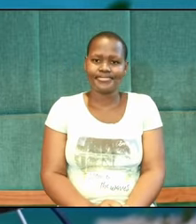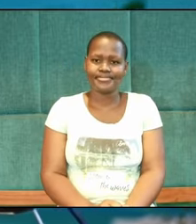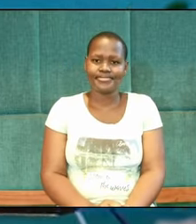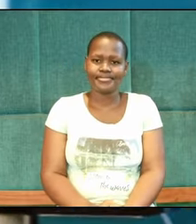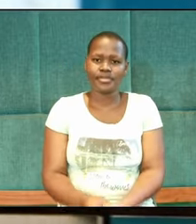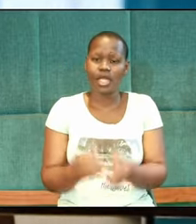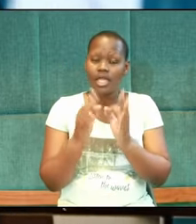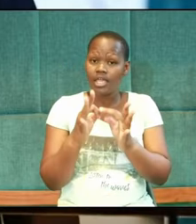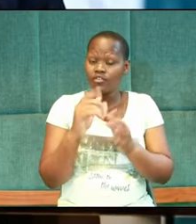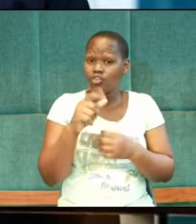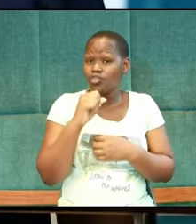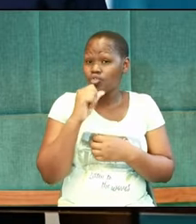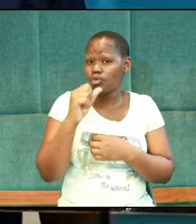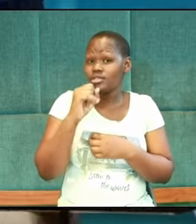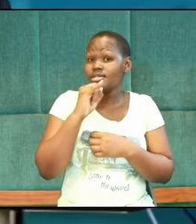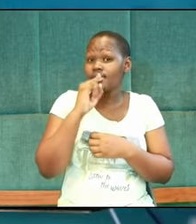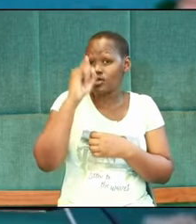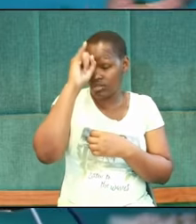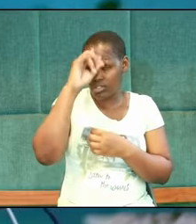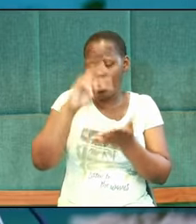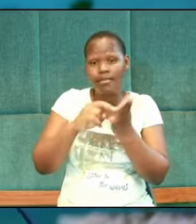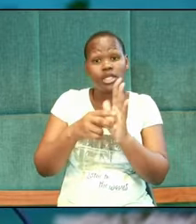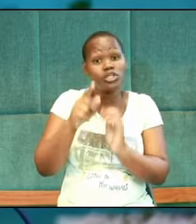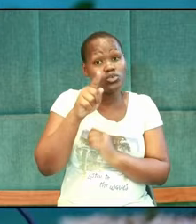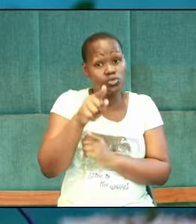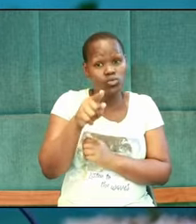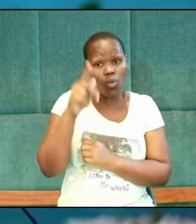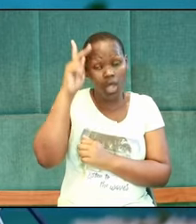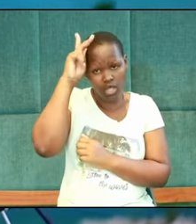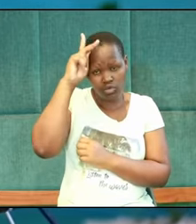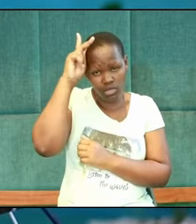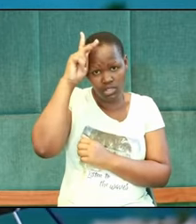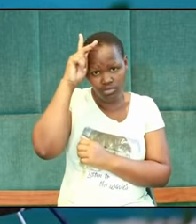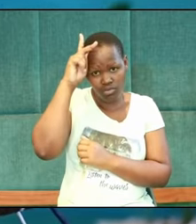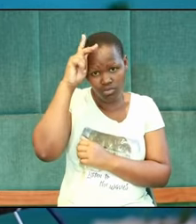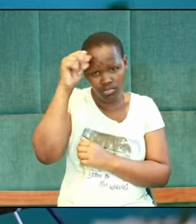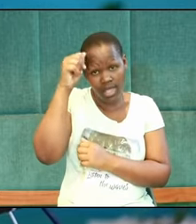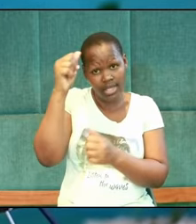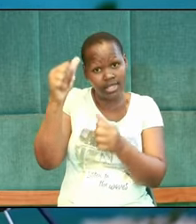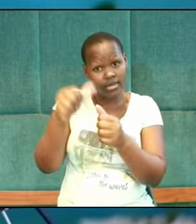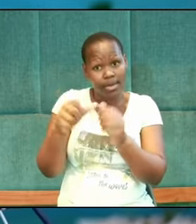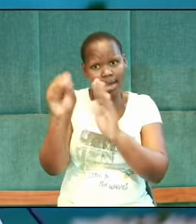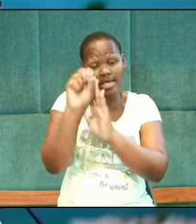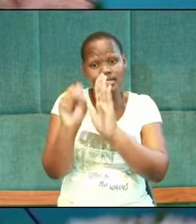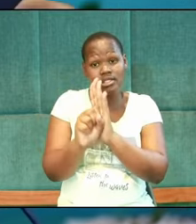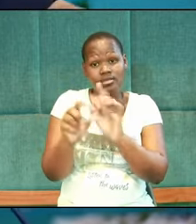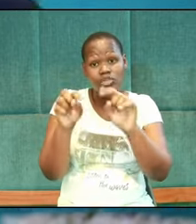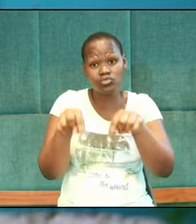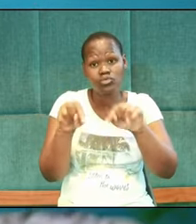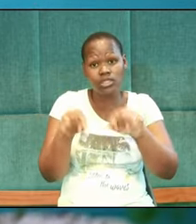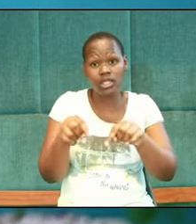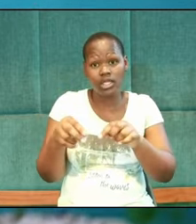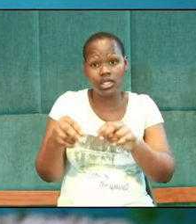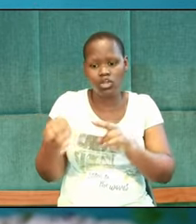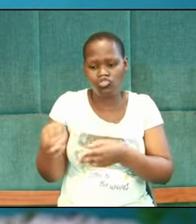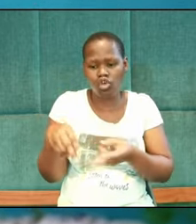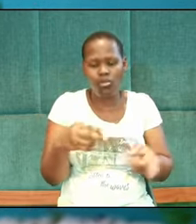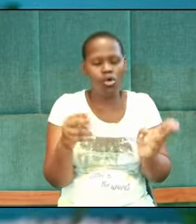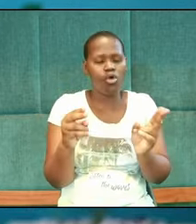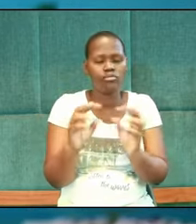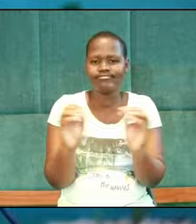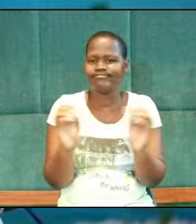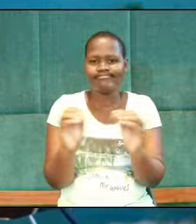If you are not ignorant, it means you're knowledgeable. Remember, our subject today, unfamiliar,